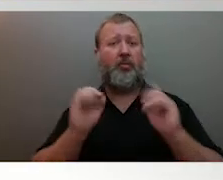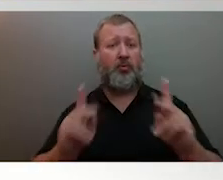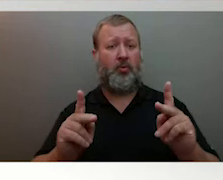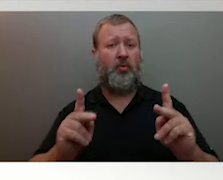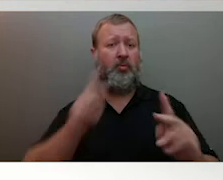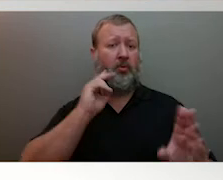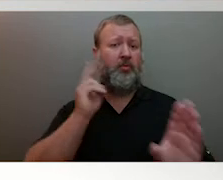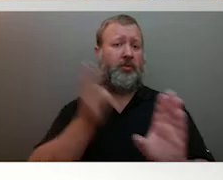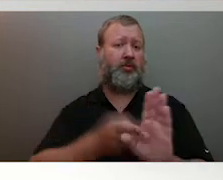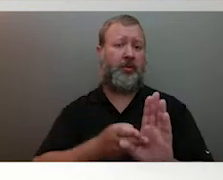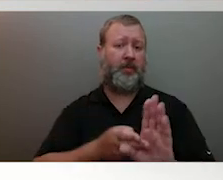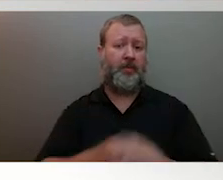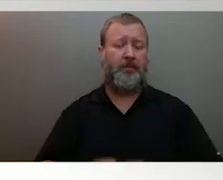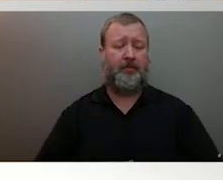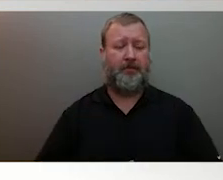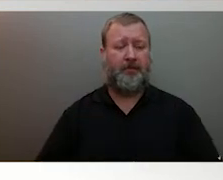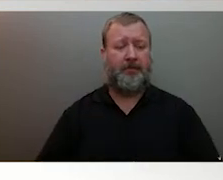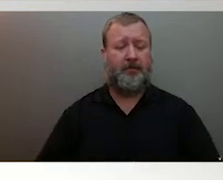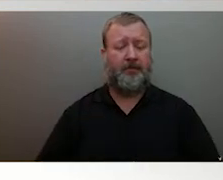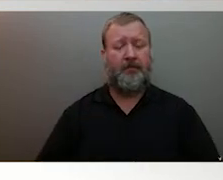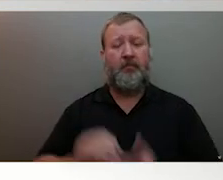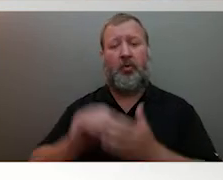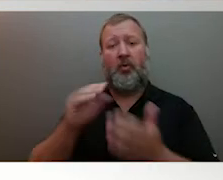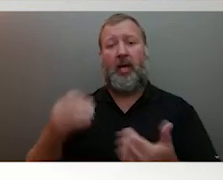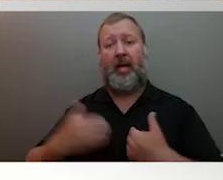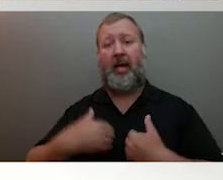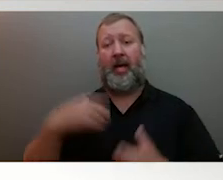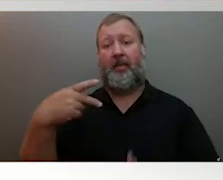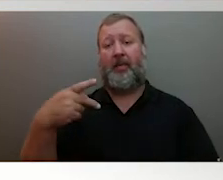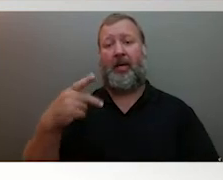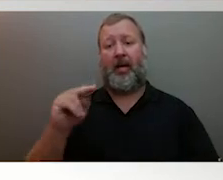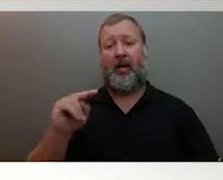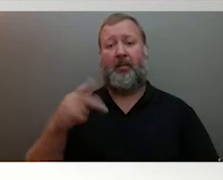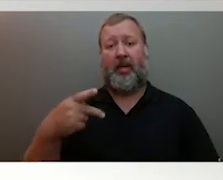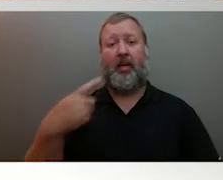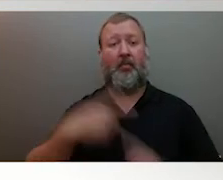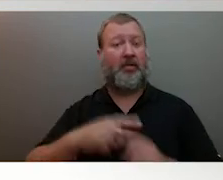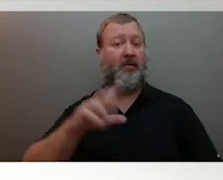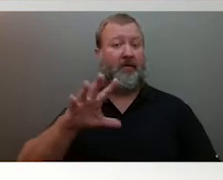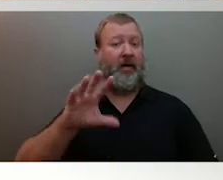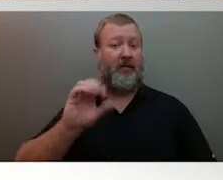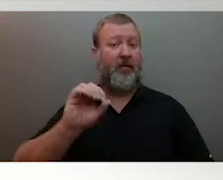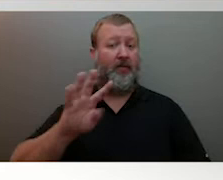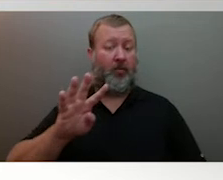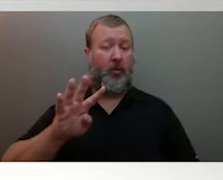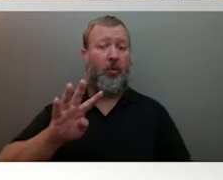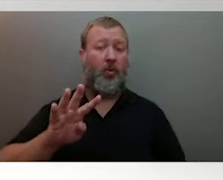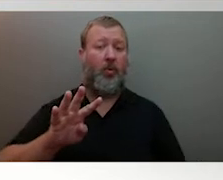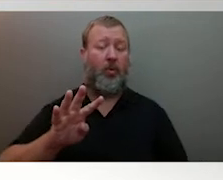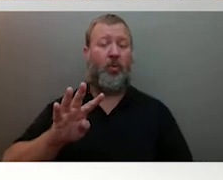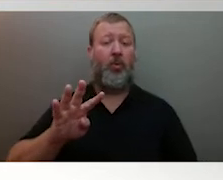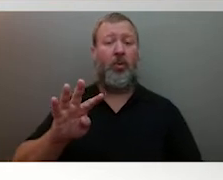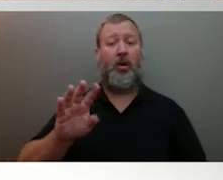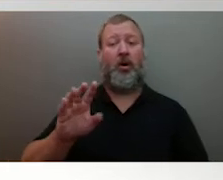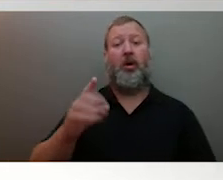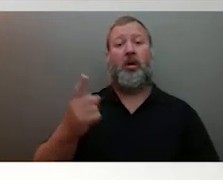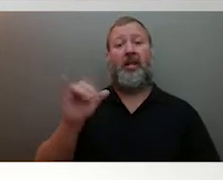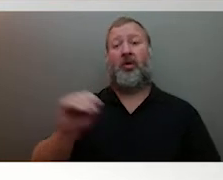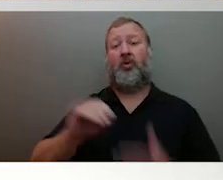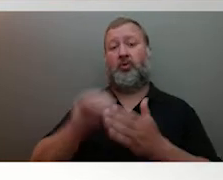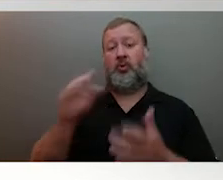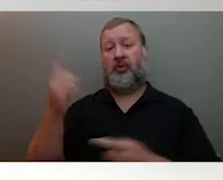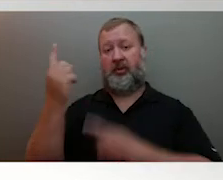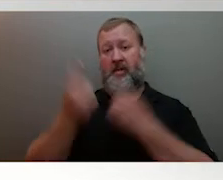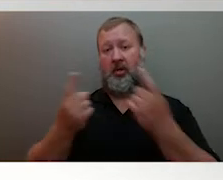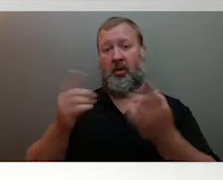to participate. A student may have both a PMP and a 504 plan. As noted above, the student would now be